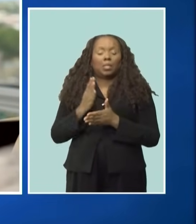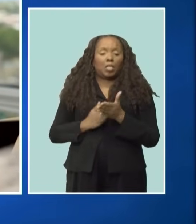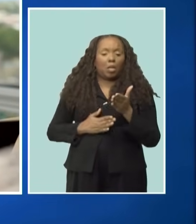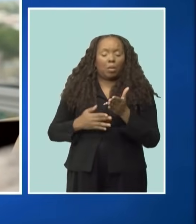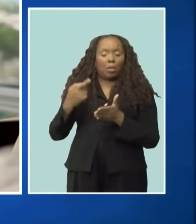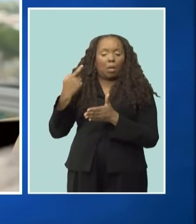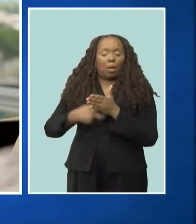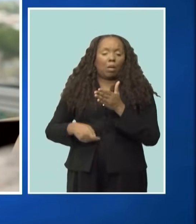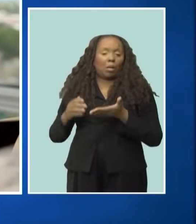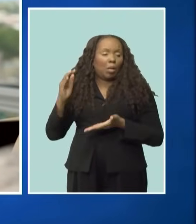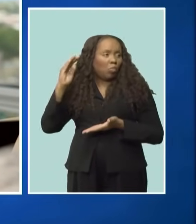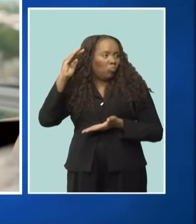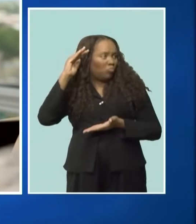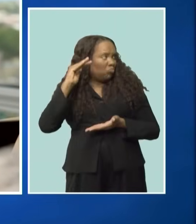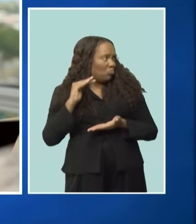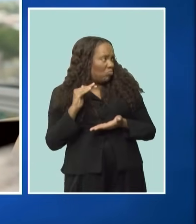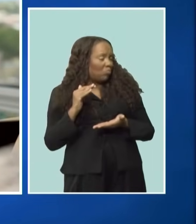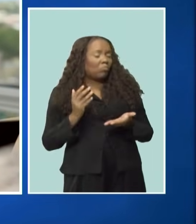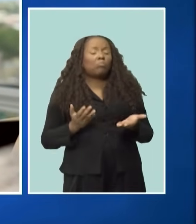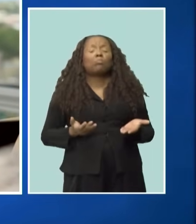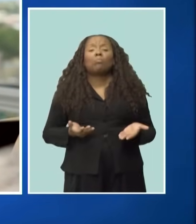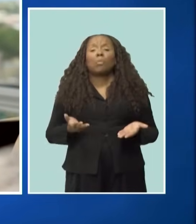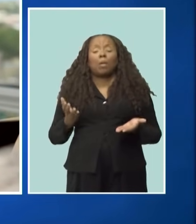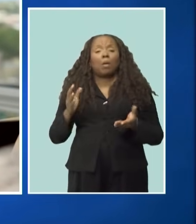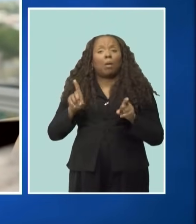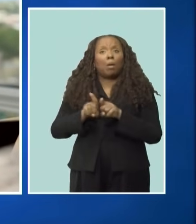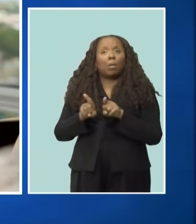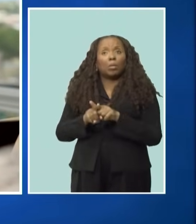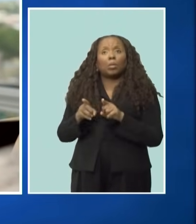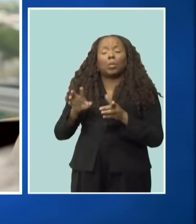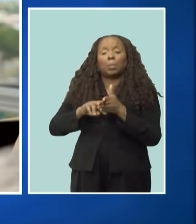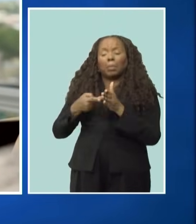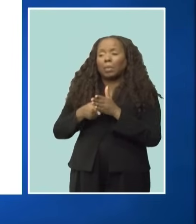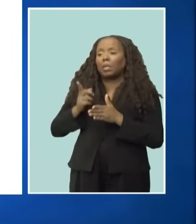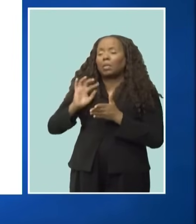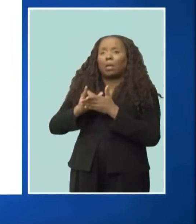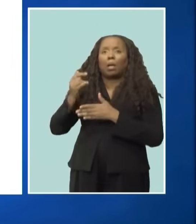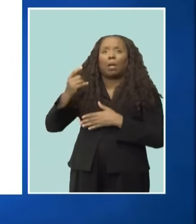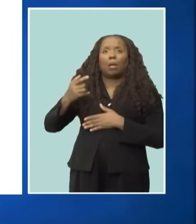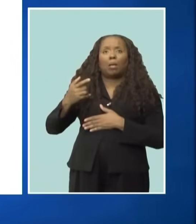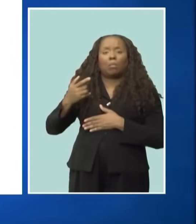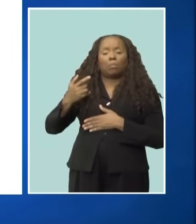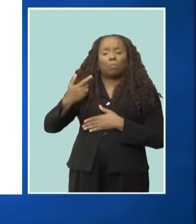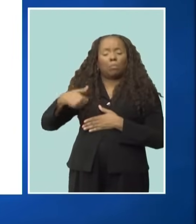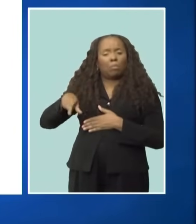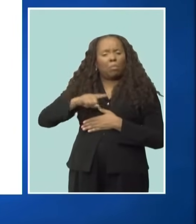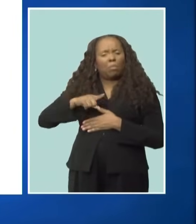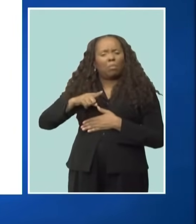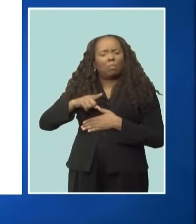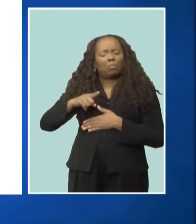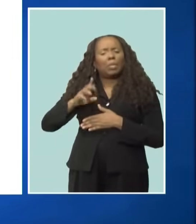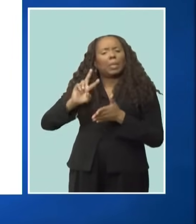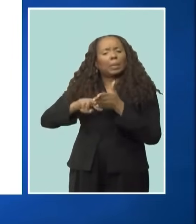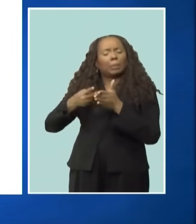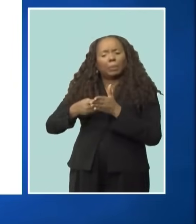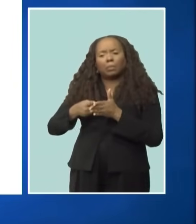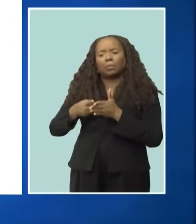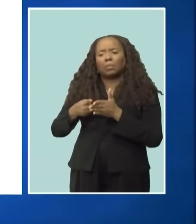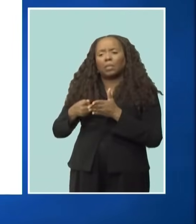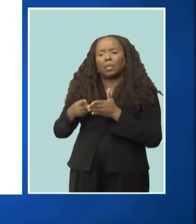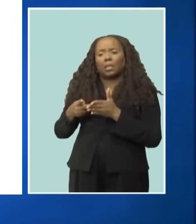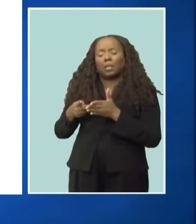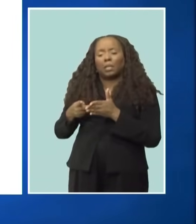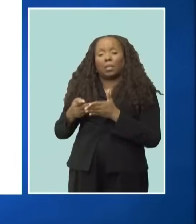should government decide to access markets. It also helps encourage both domestic and